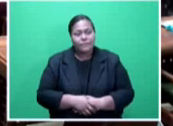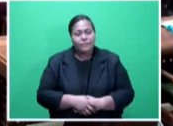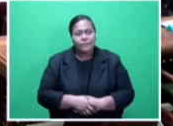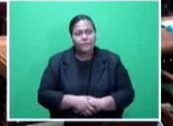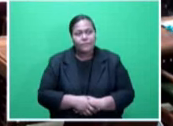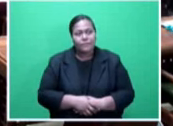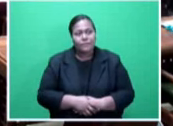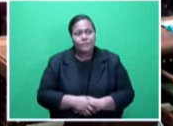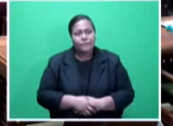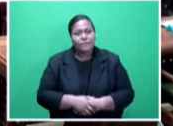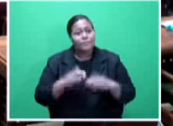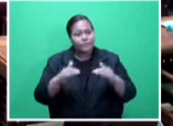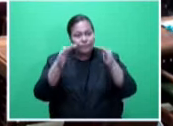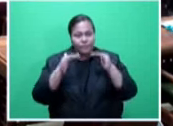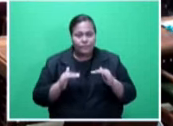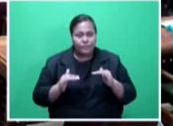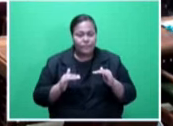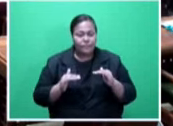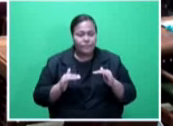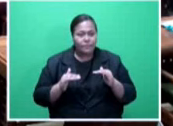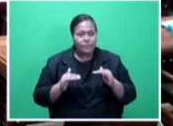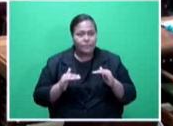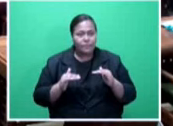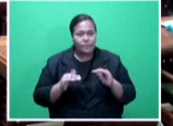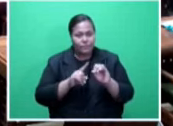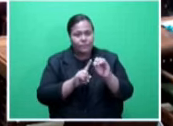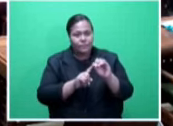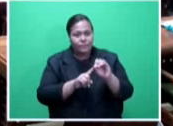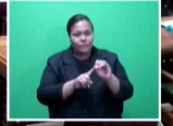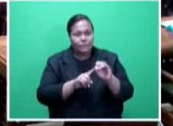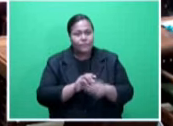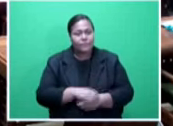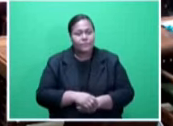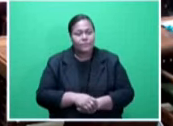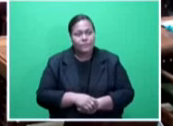We move on to the next oral question.